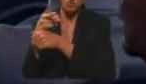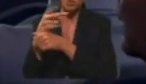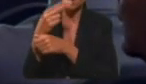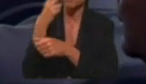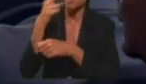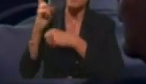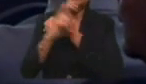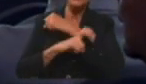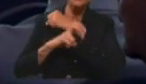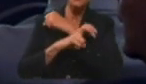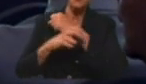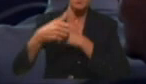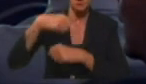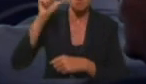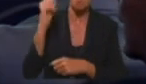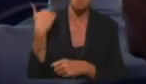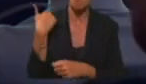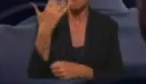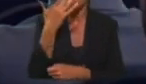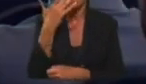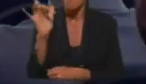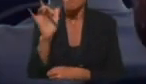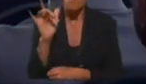so I'm capturing these scenes regularly. Next slide, please.